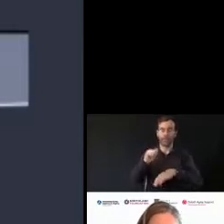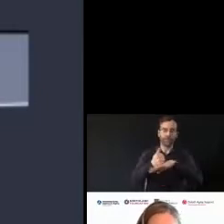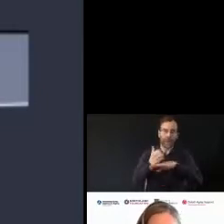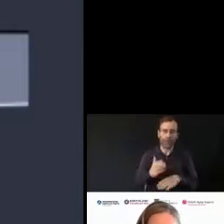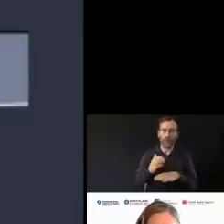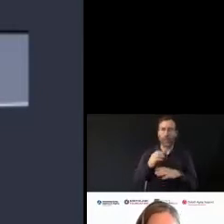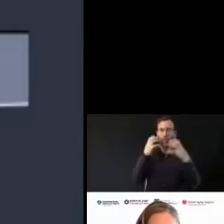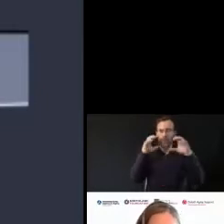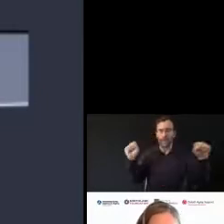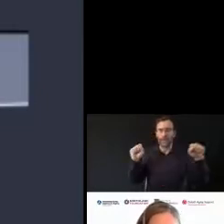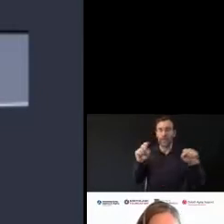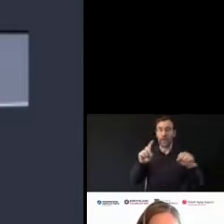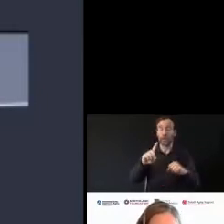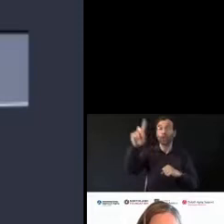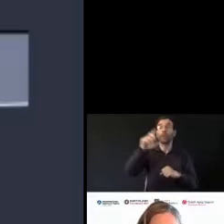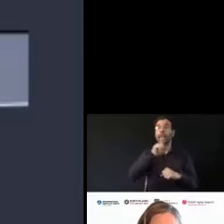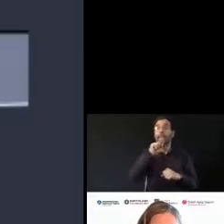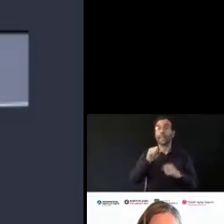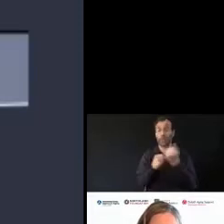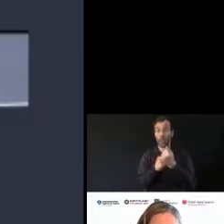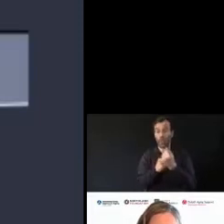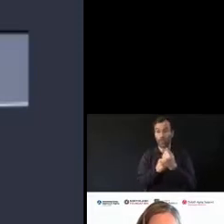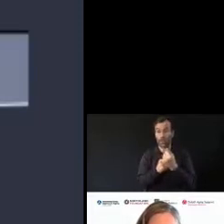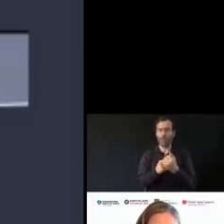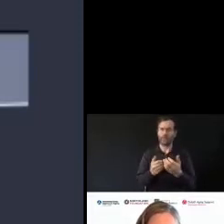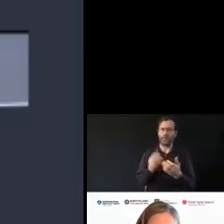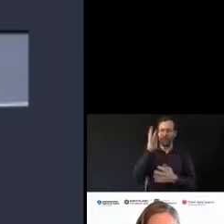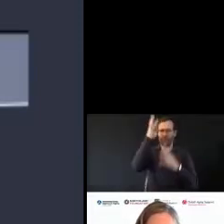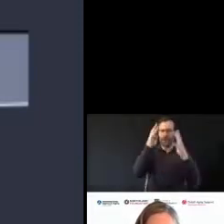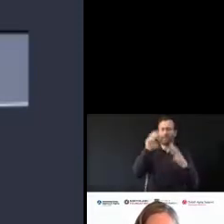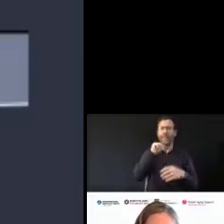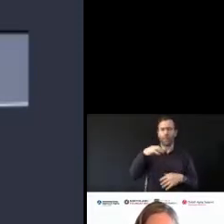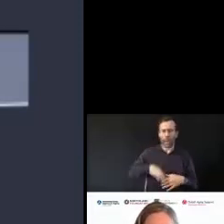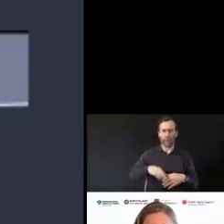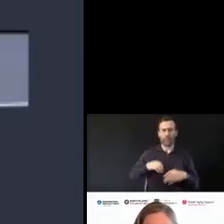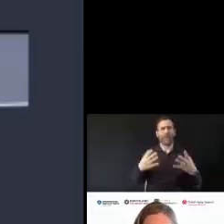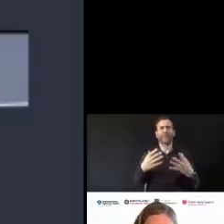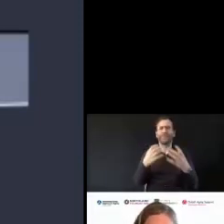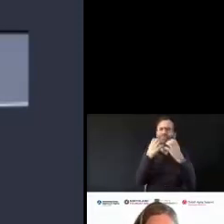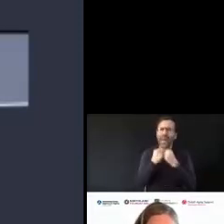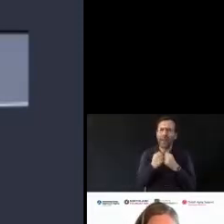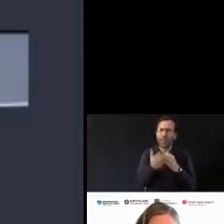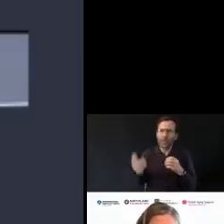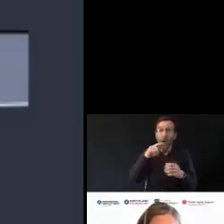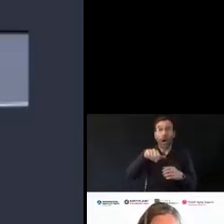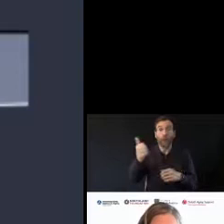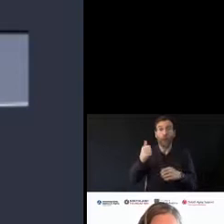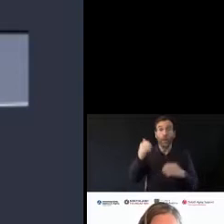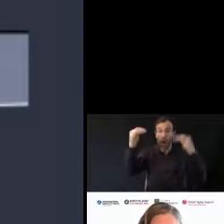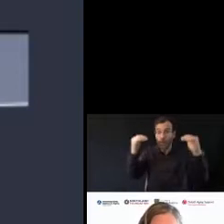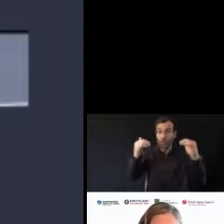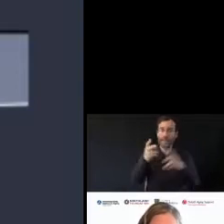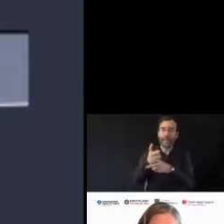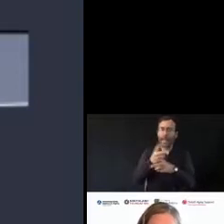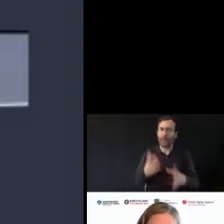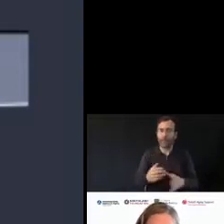Support, an innovative nonprofit organization that provides valuable resources for older adults and caregivers in the Northland. The